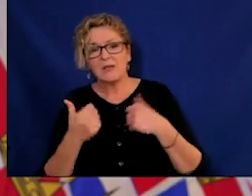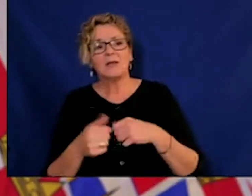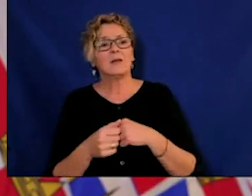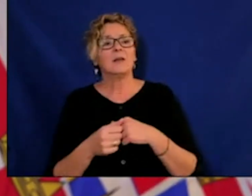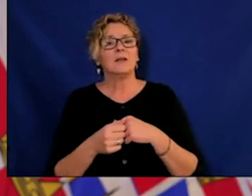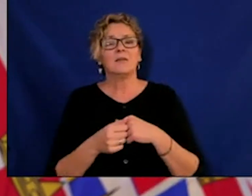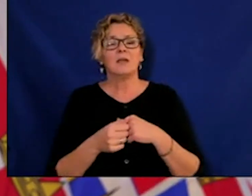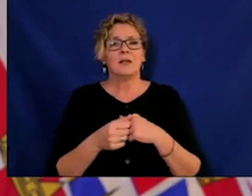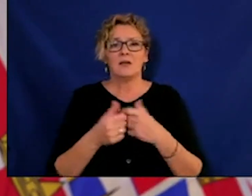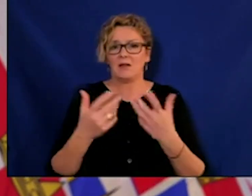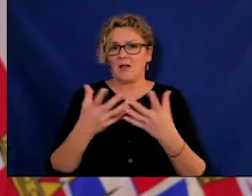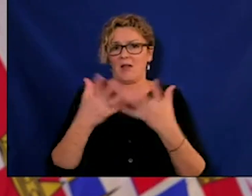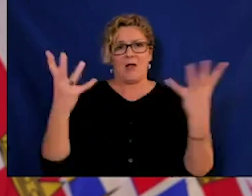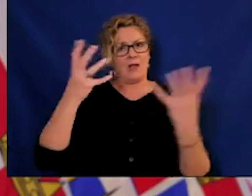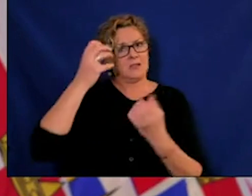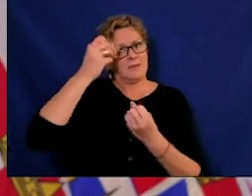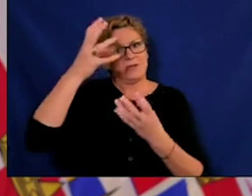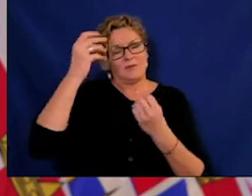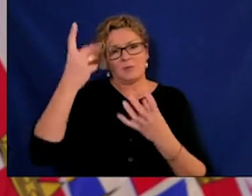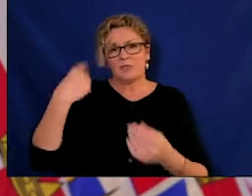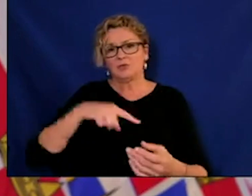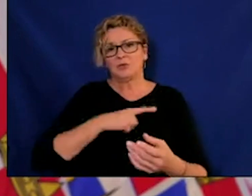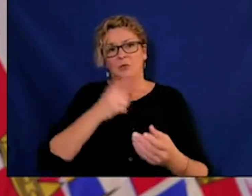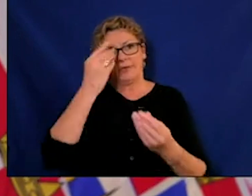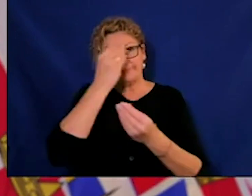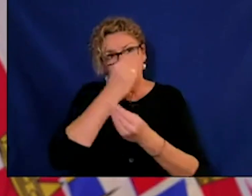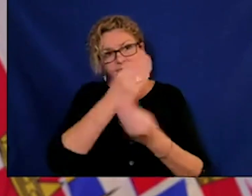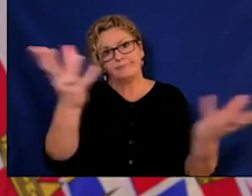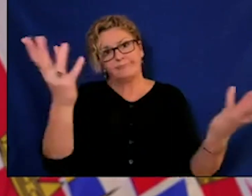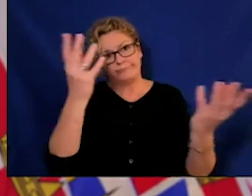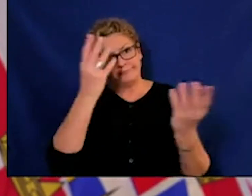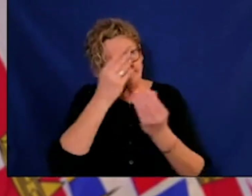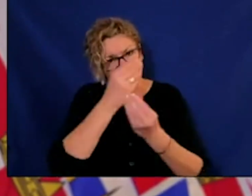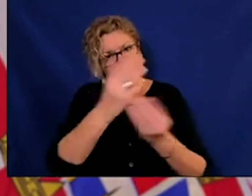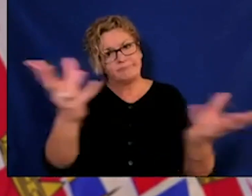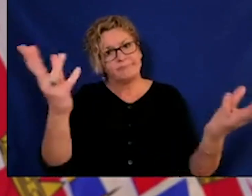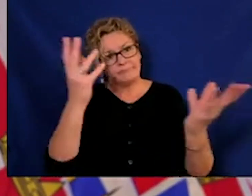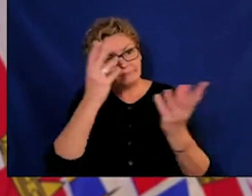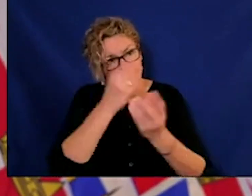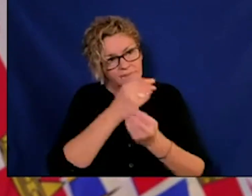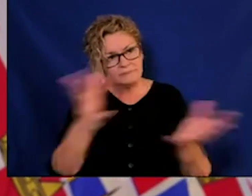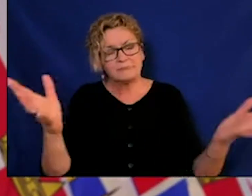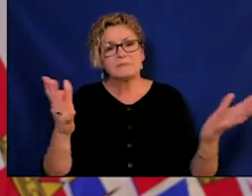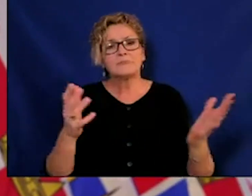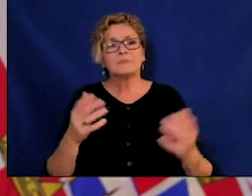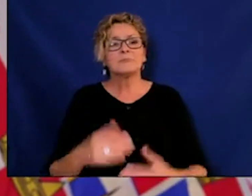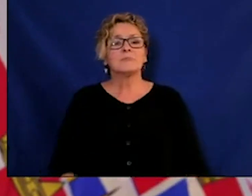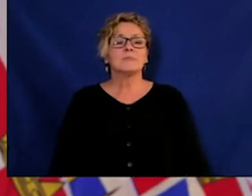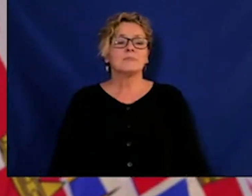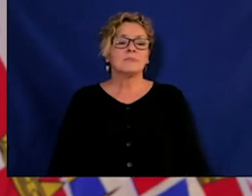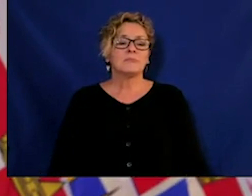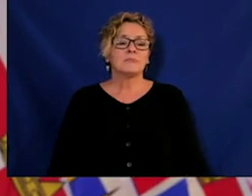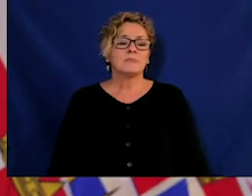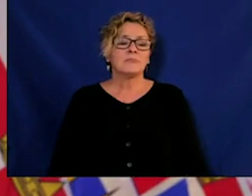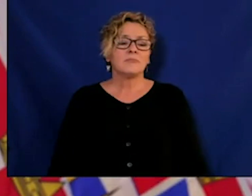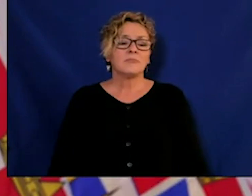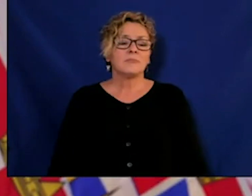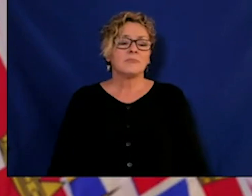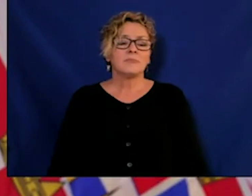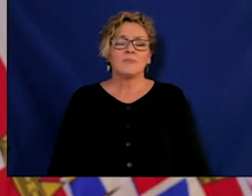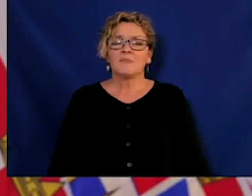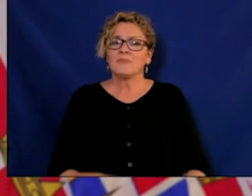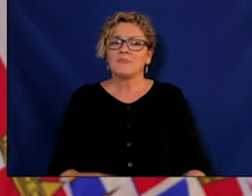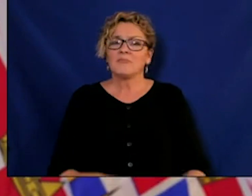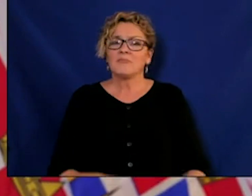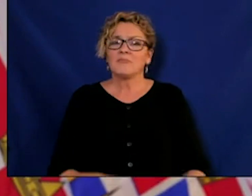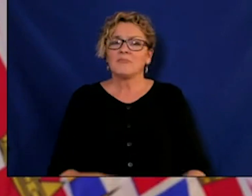on exposure settings as well. And yeah, it is a challenge, and part of the challenge that we've had is as we've had more and